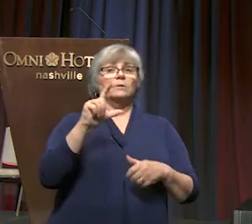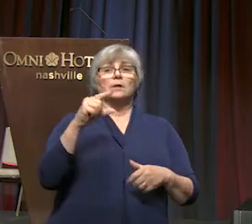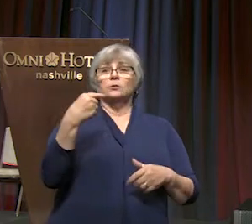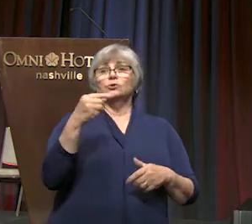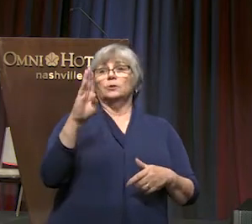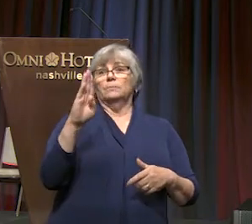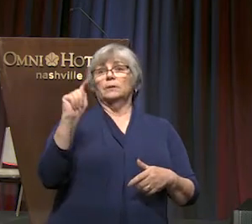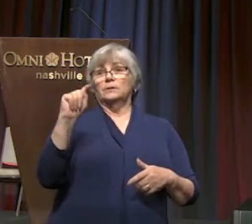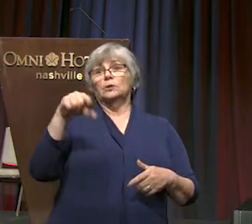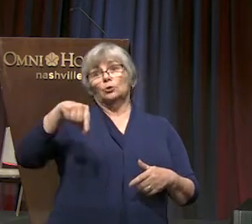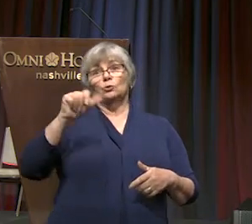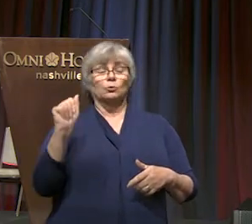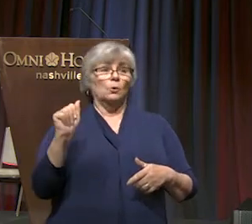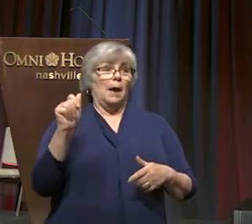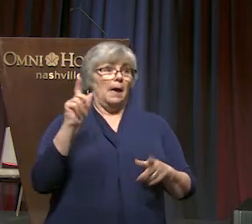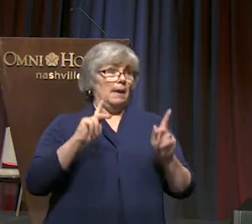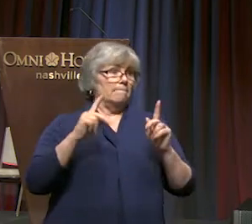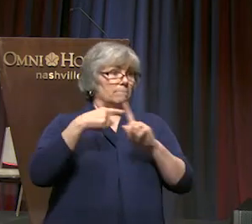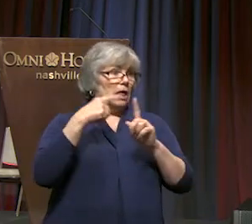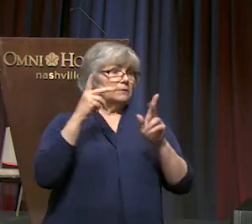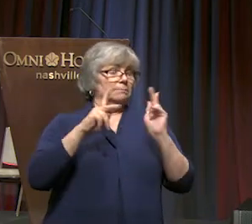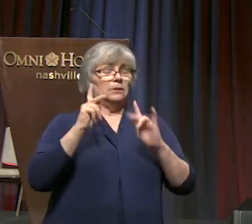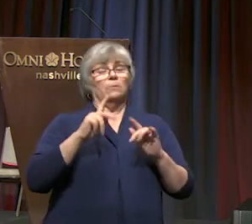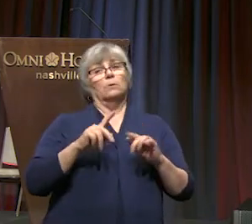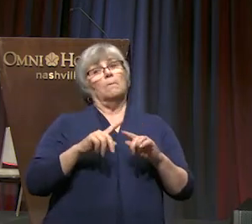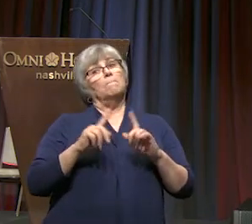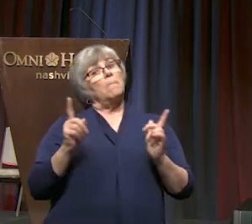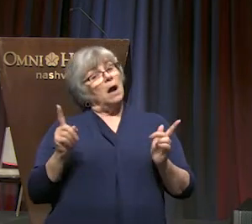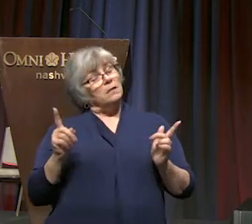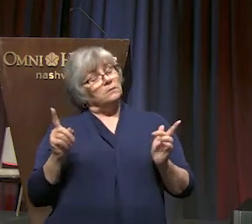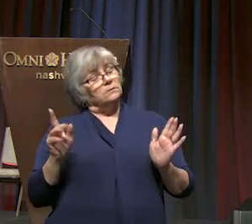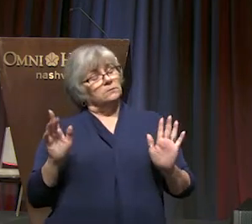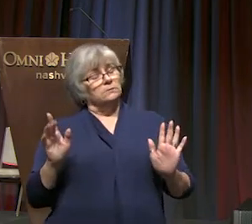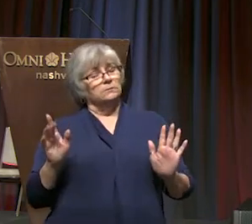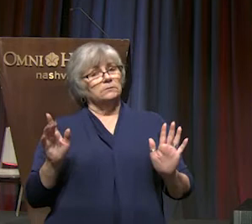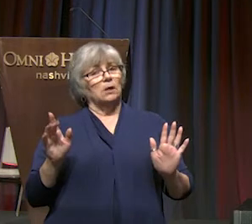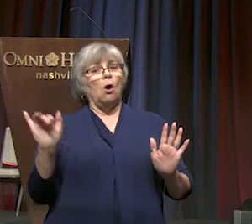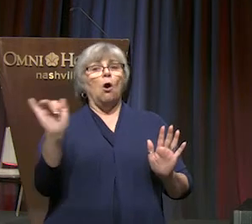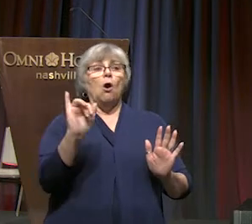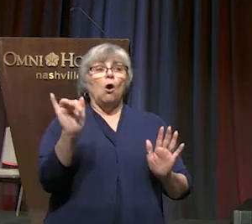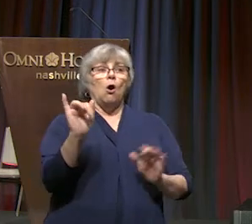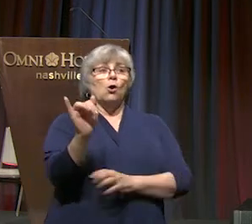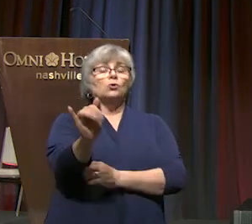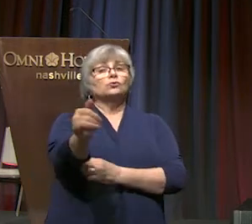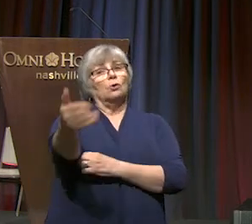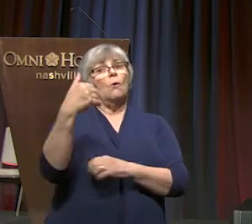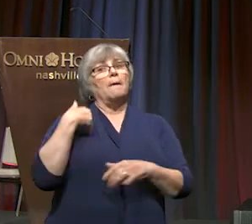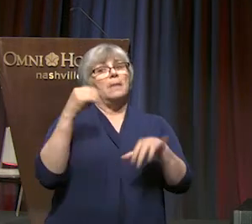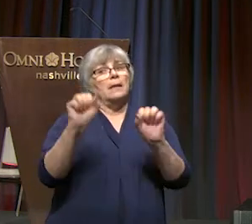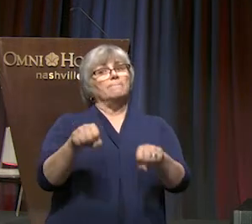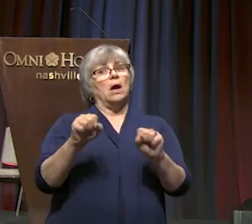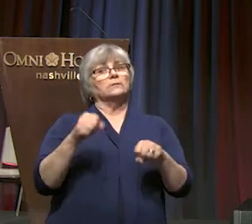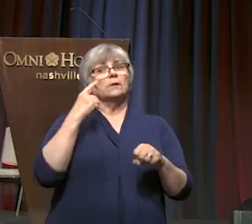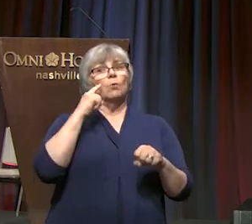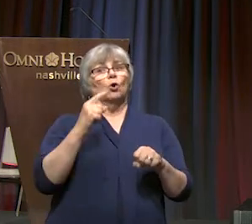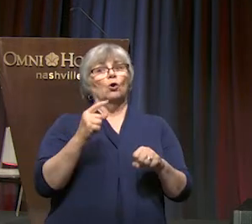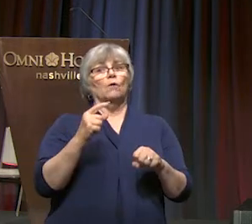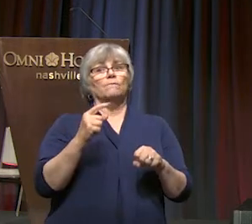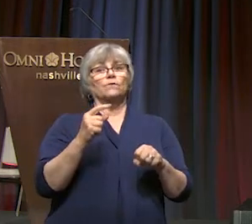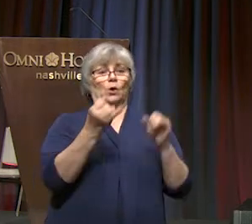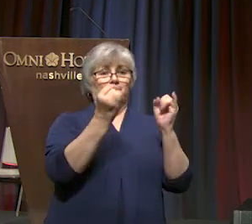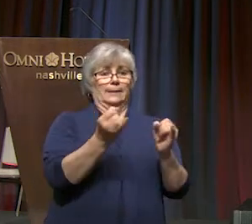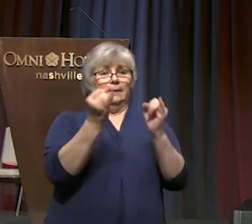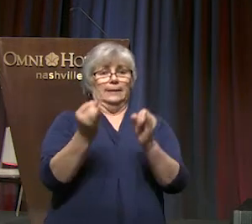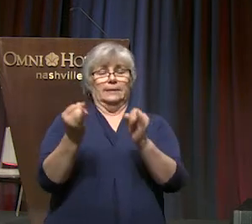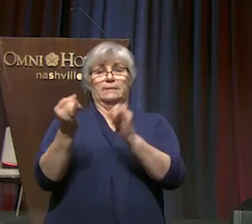people. However, or rather, moreover, it would also have made it possible for individual